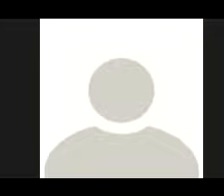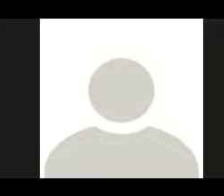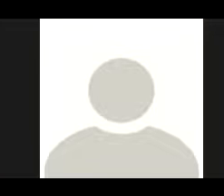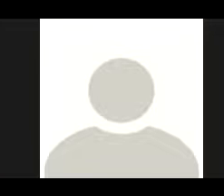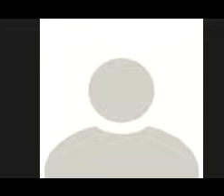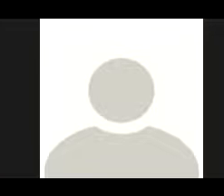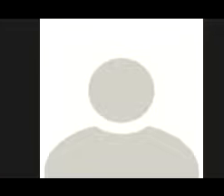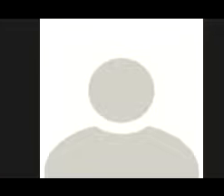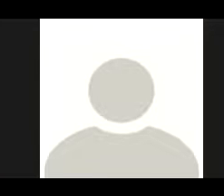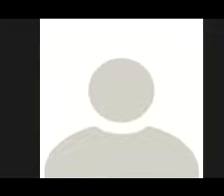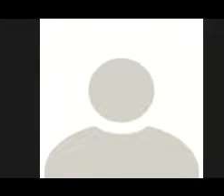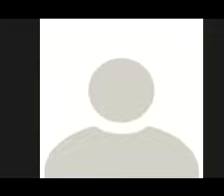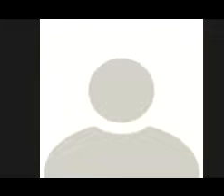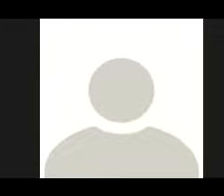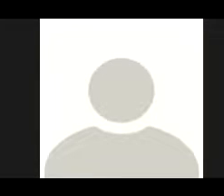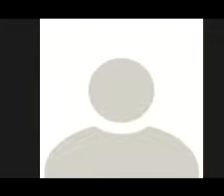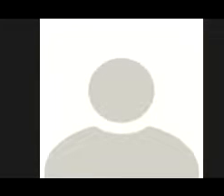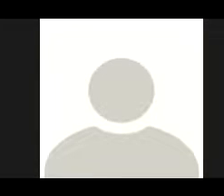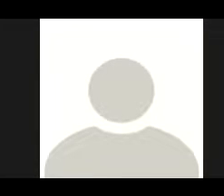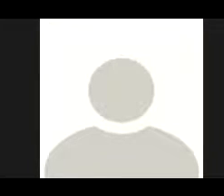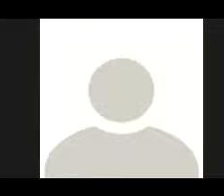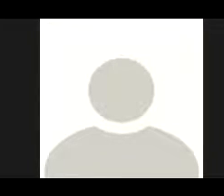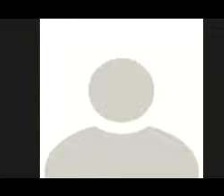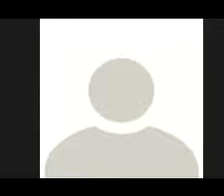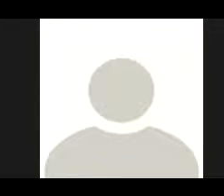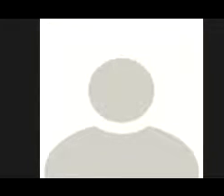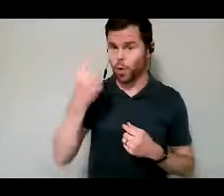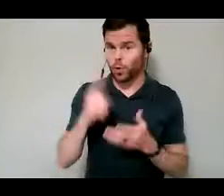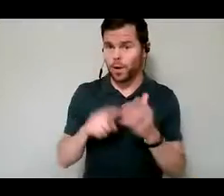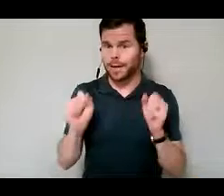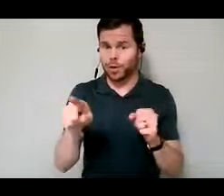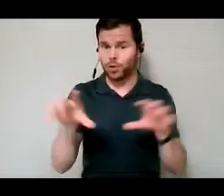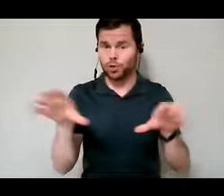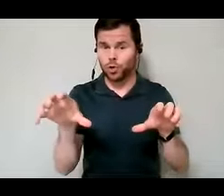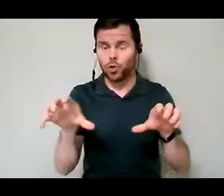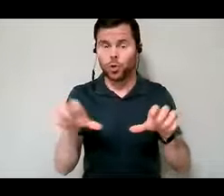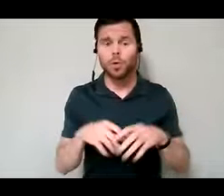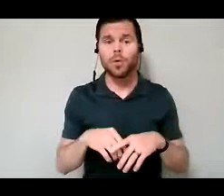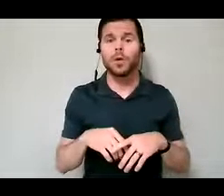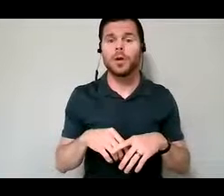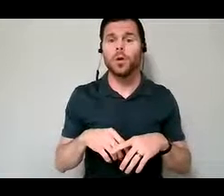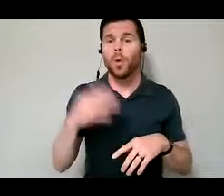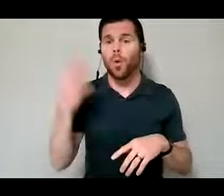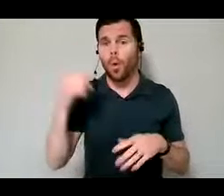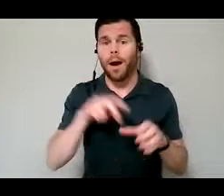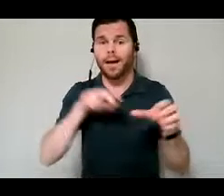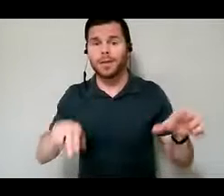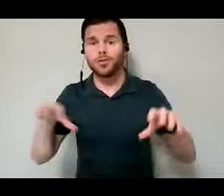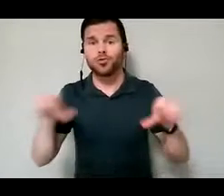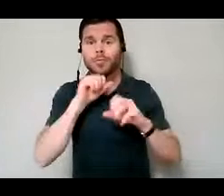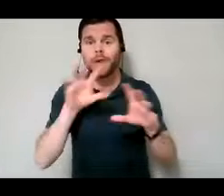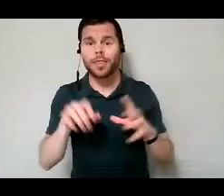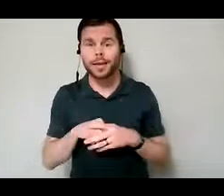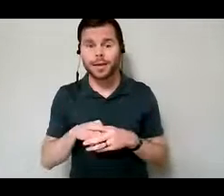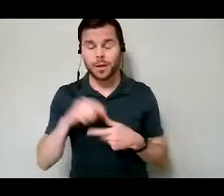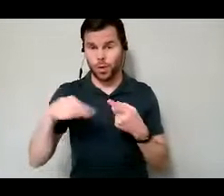found yourself wondering afterwards what you could have done in these situations? Why do bystanders do nothing? When we see a harm